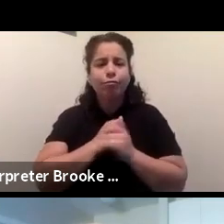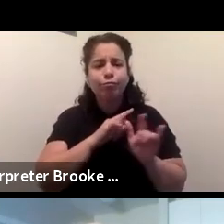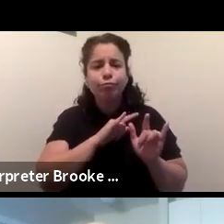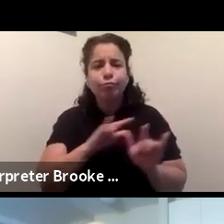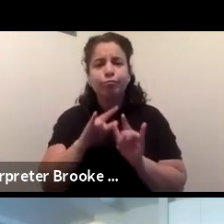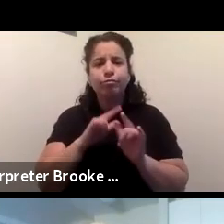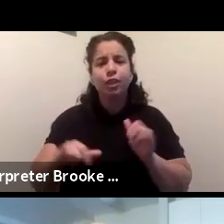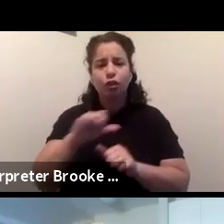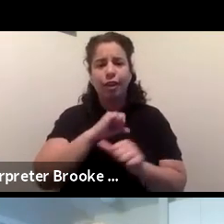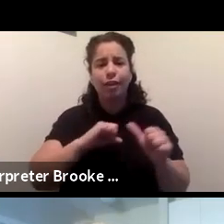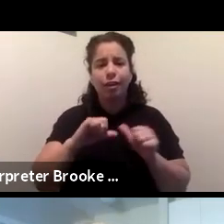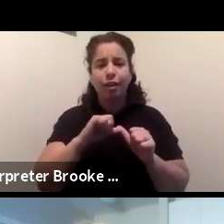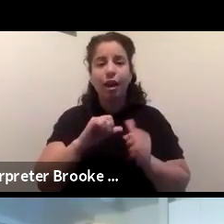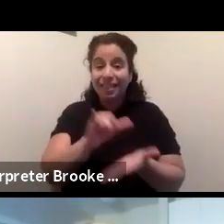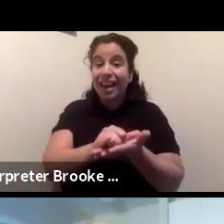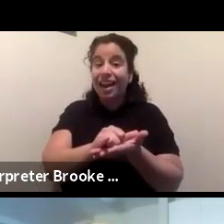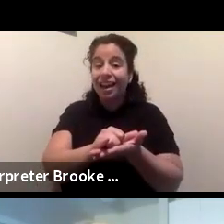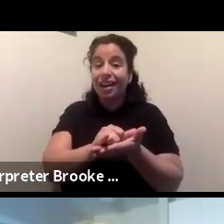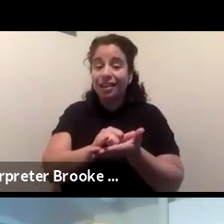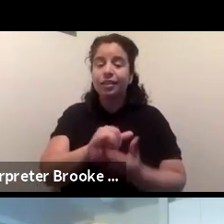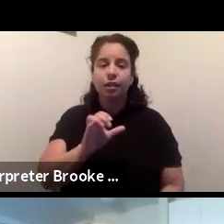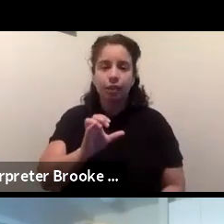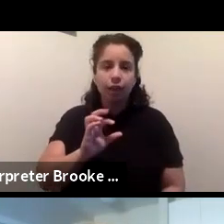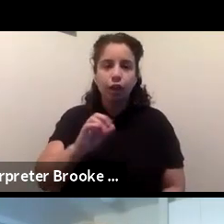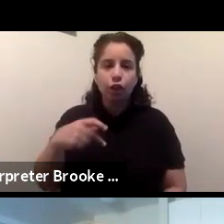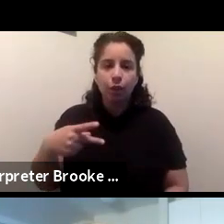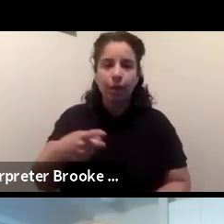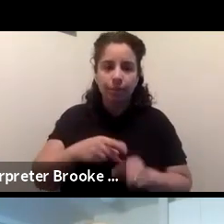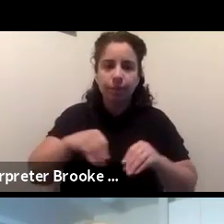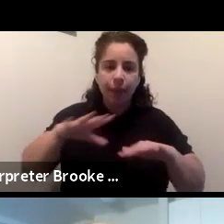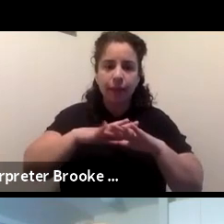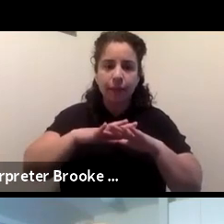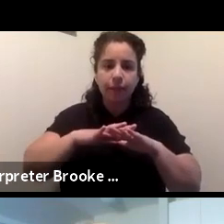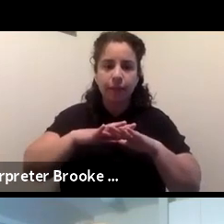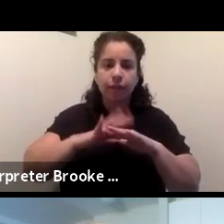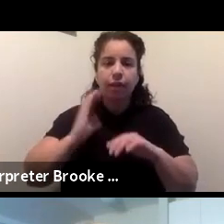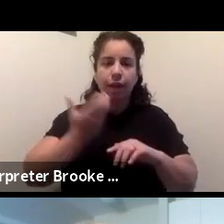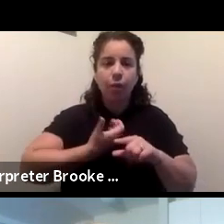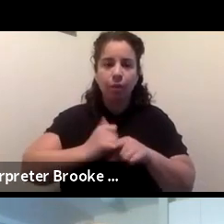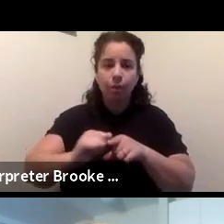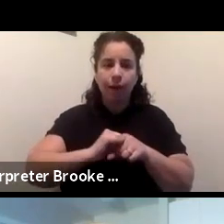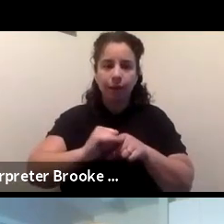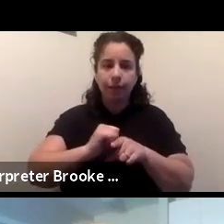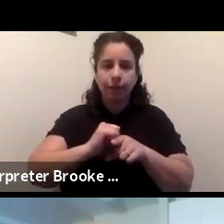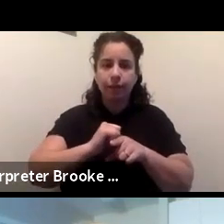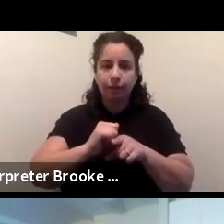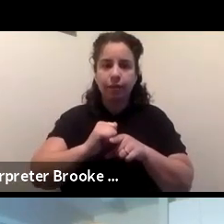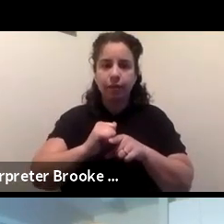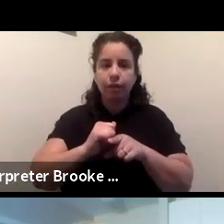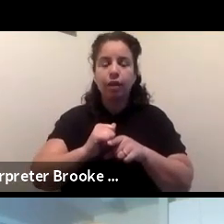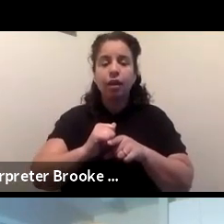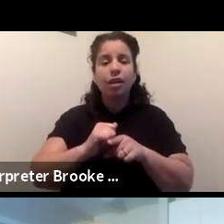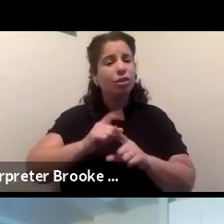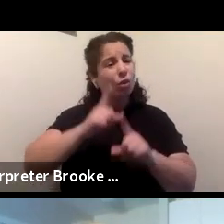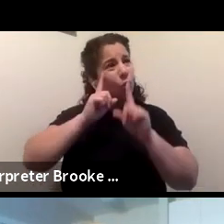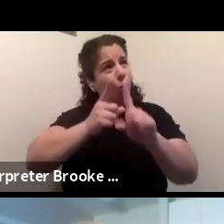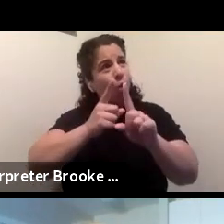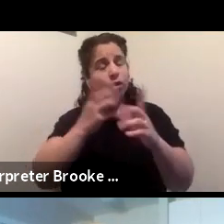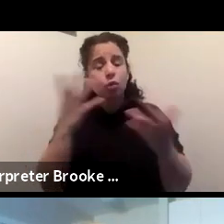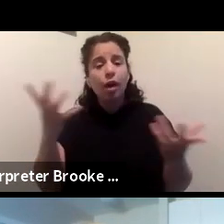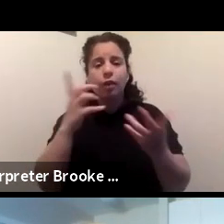crit spaces are to me, and crit practice is taking care of each